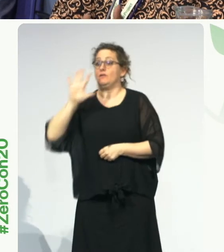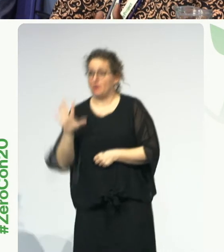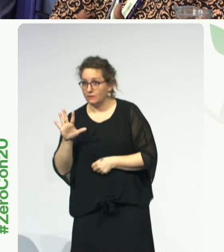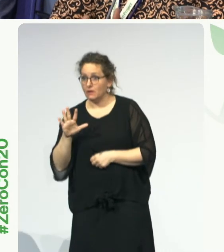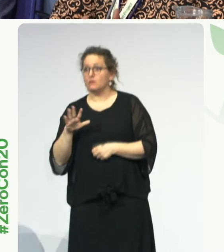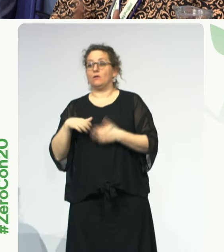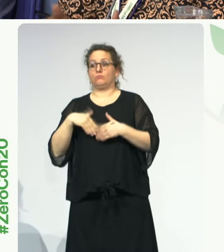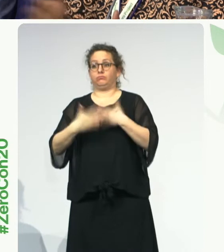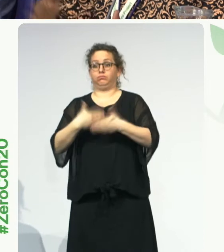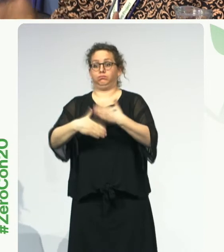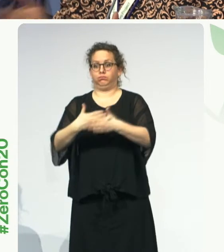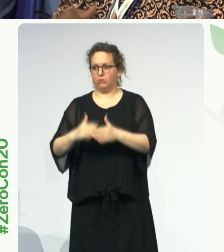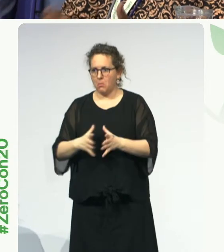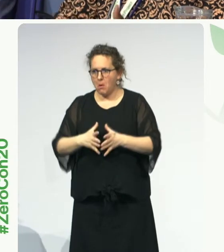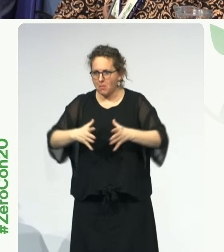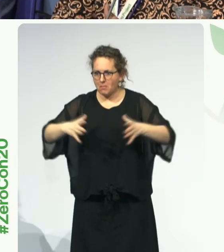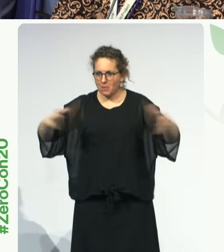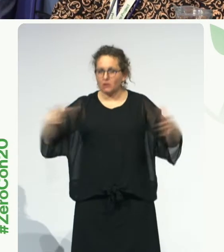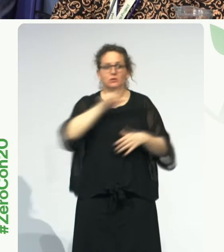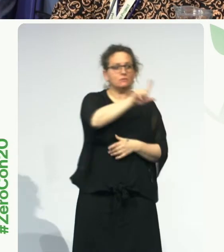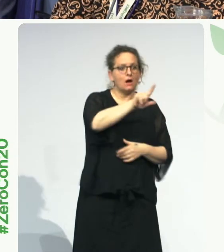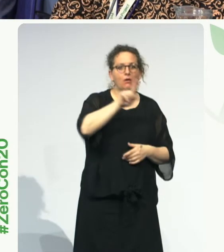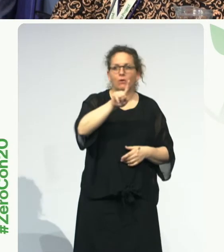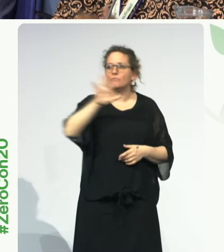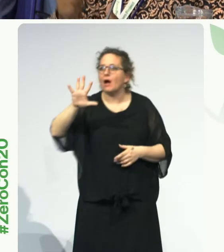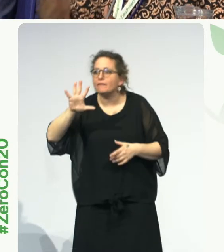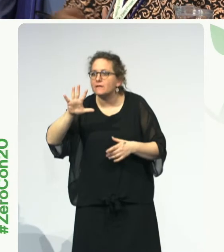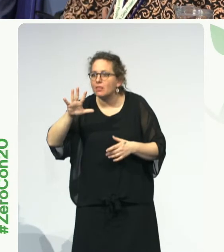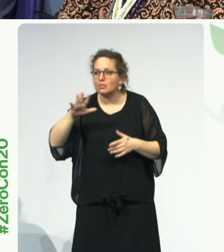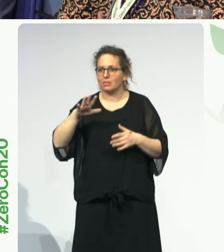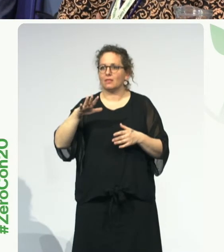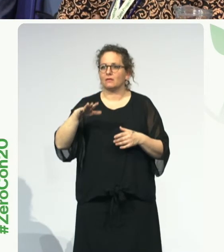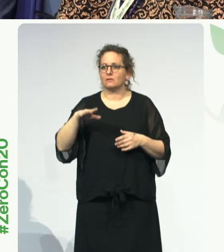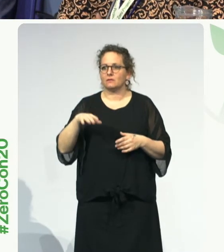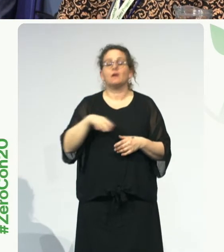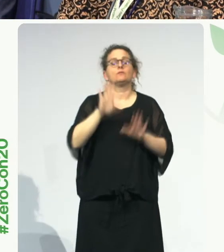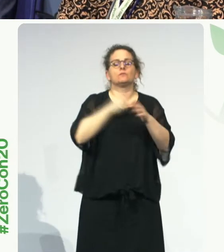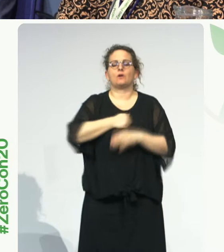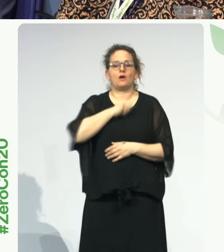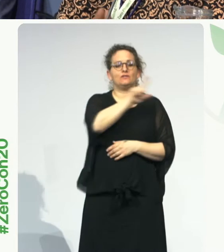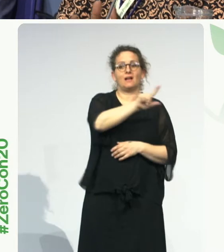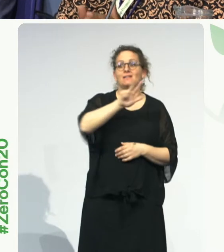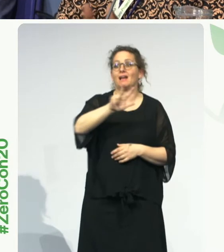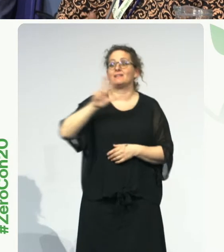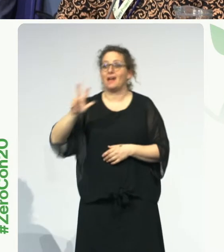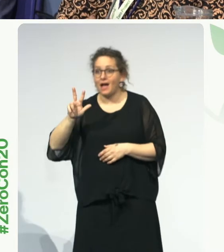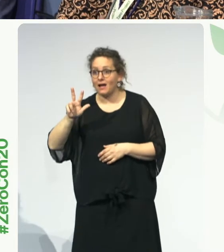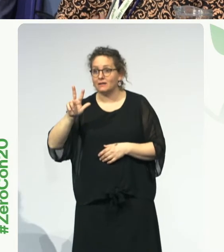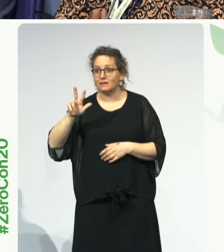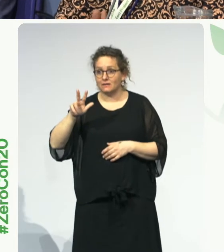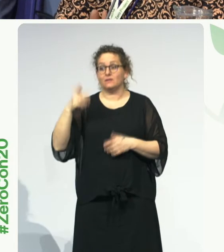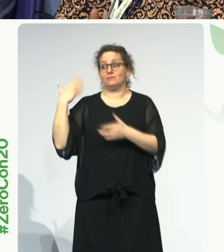233 children with disabilities who are enrolled. Also, the project managed to